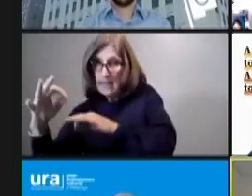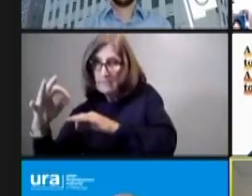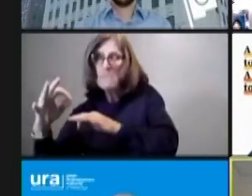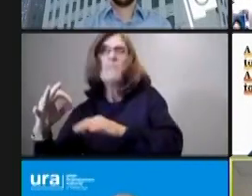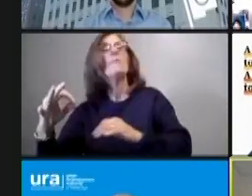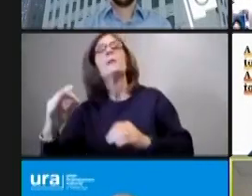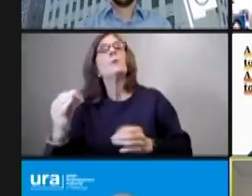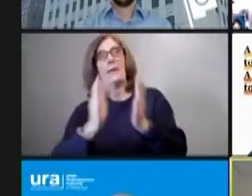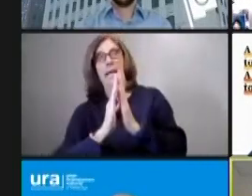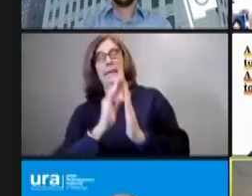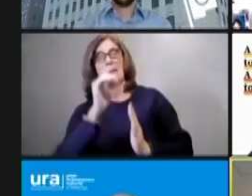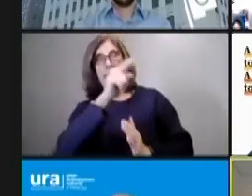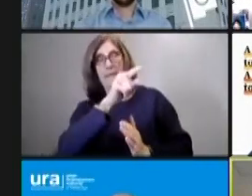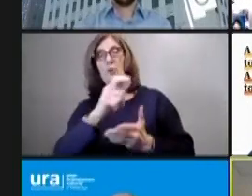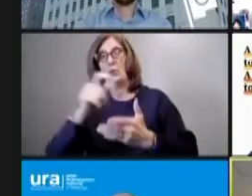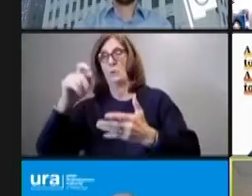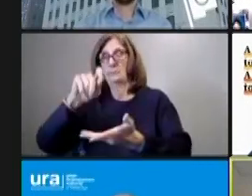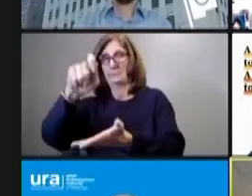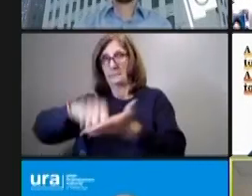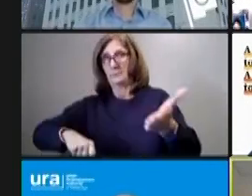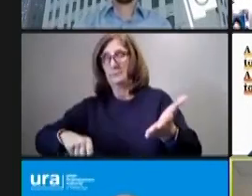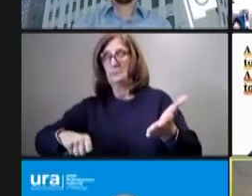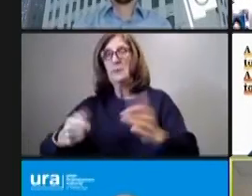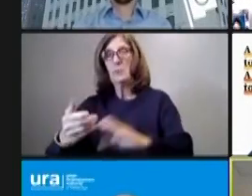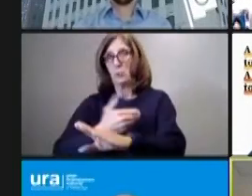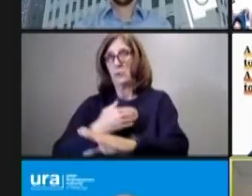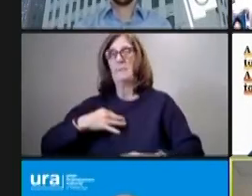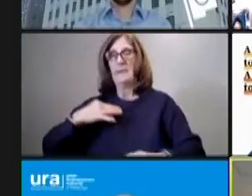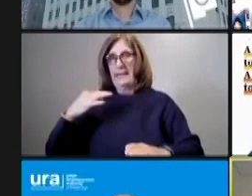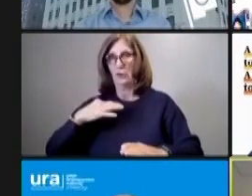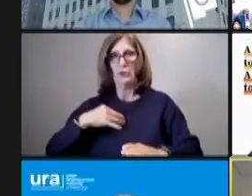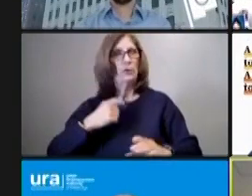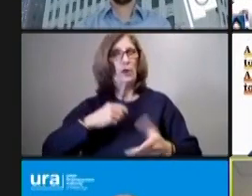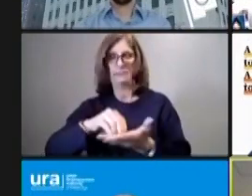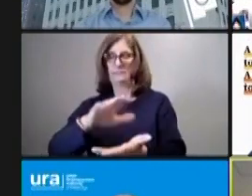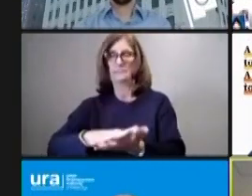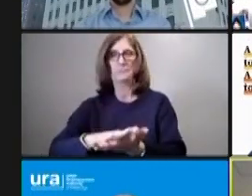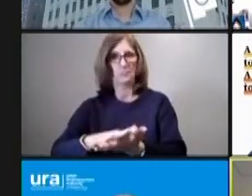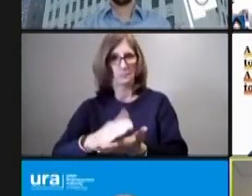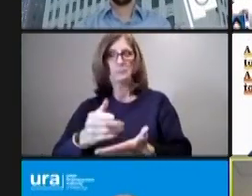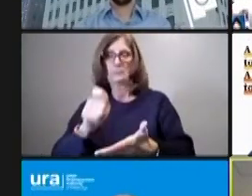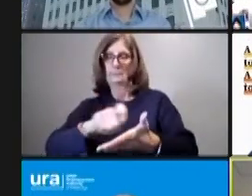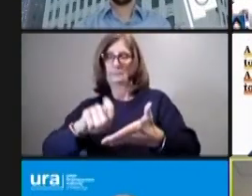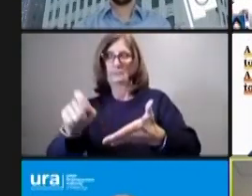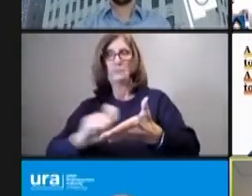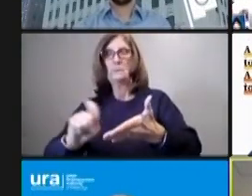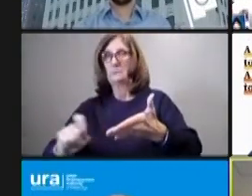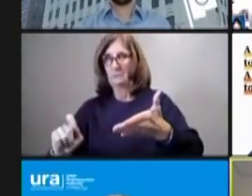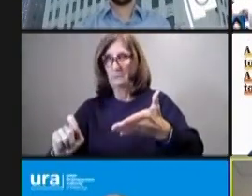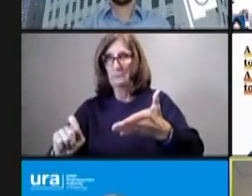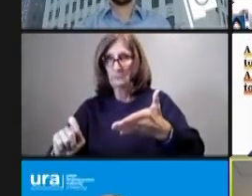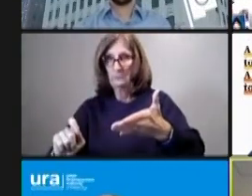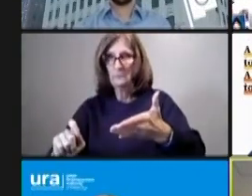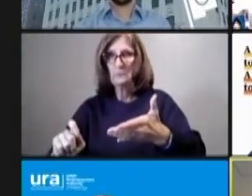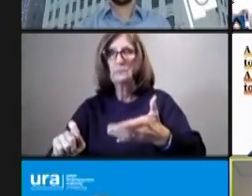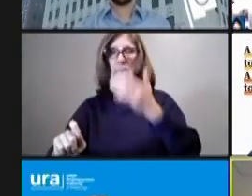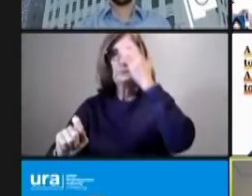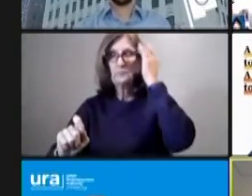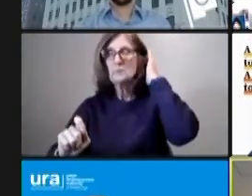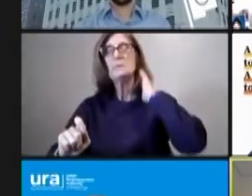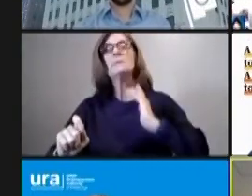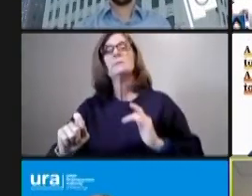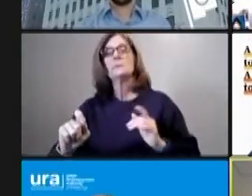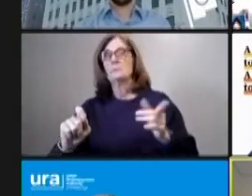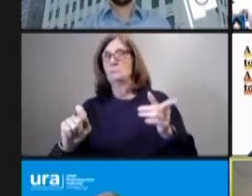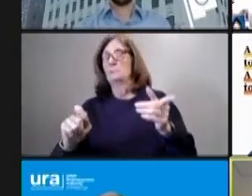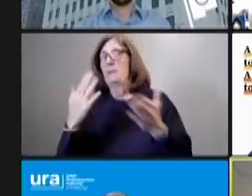which is a simple one-page document that requires no support, where we just ask them certain questions that makes it appear that they will be eligible for one of